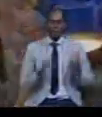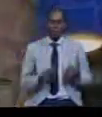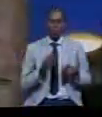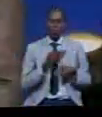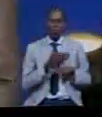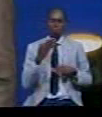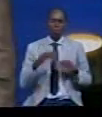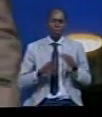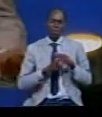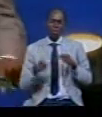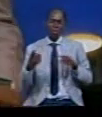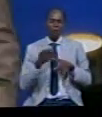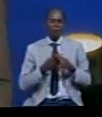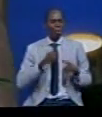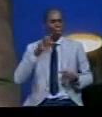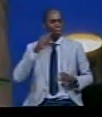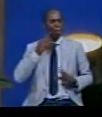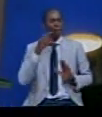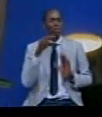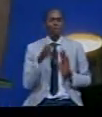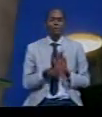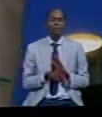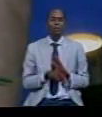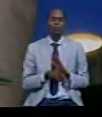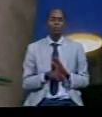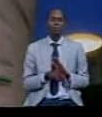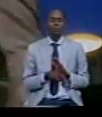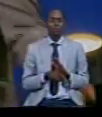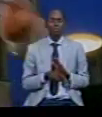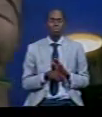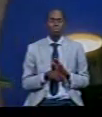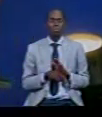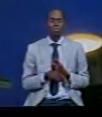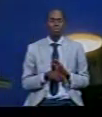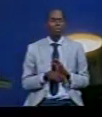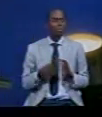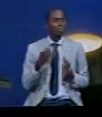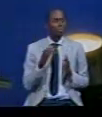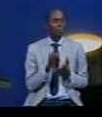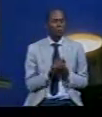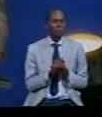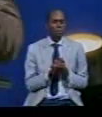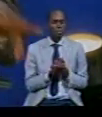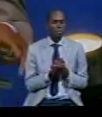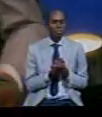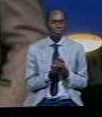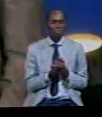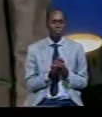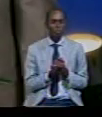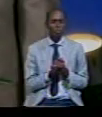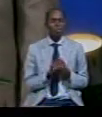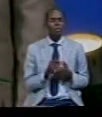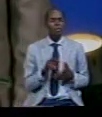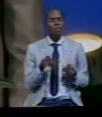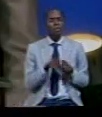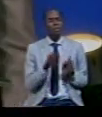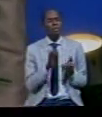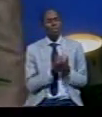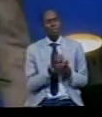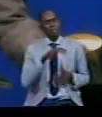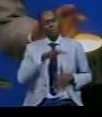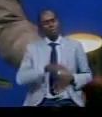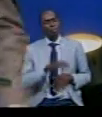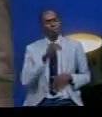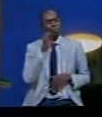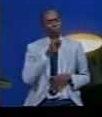bitterness. Like that little maid, she's not going to think, this is what they did to me. They took me away from my father, my dad, and my